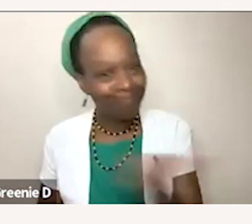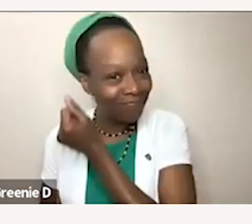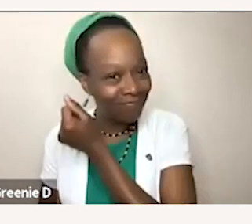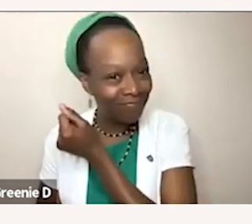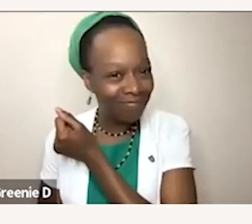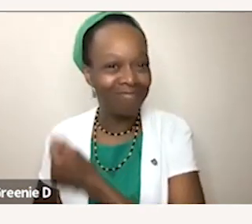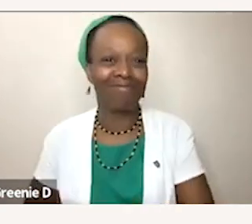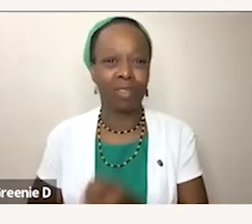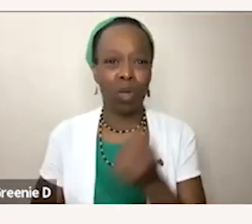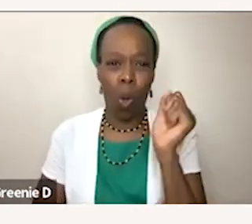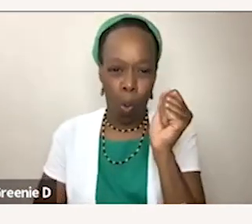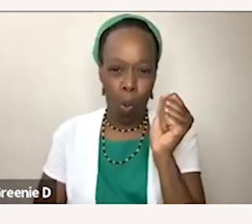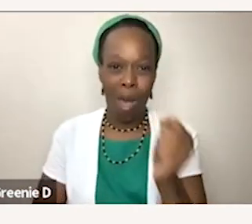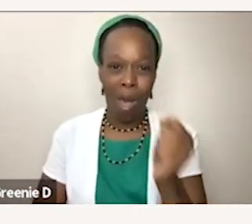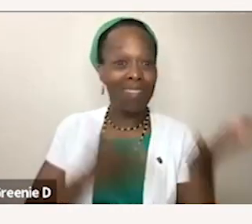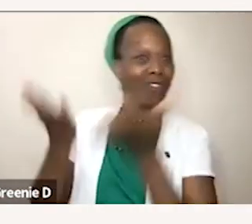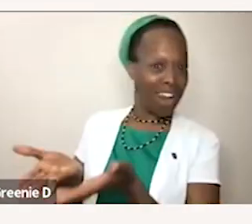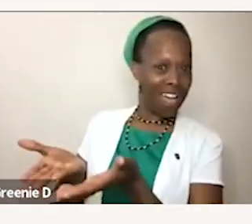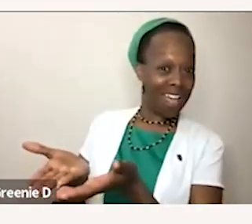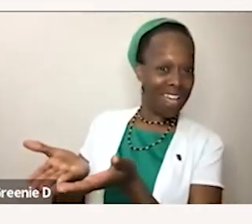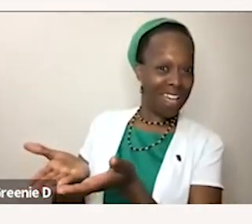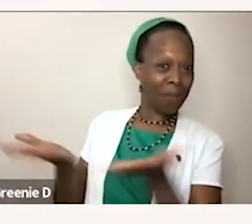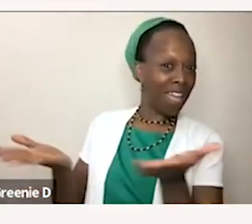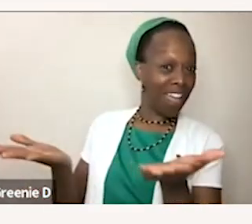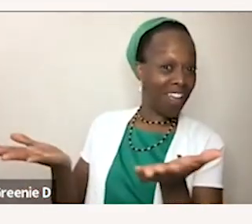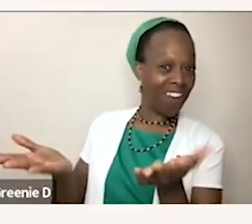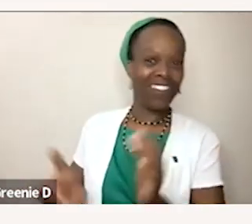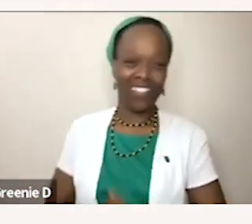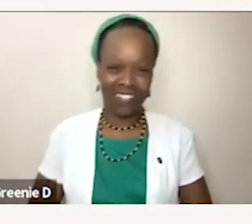second. There we go. So